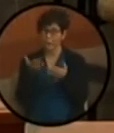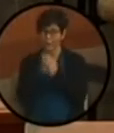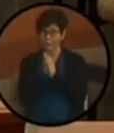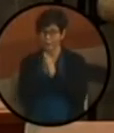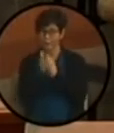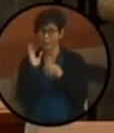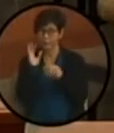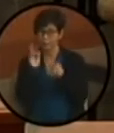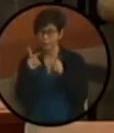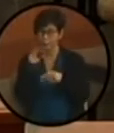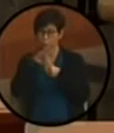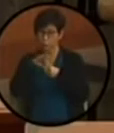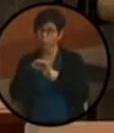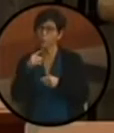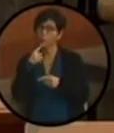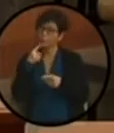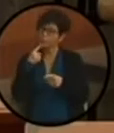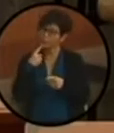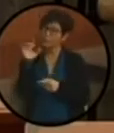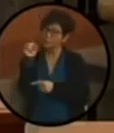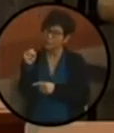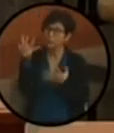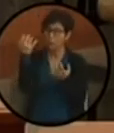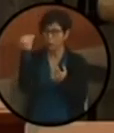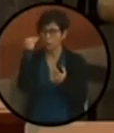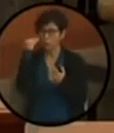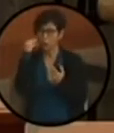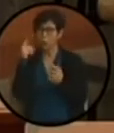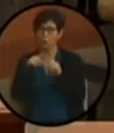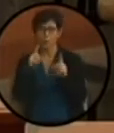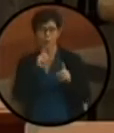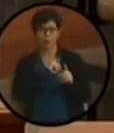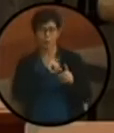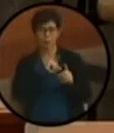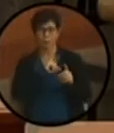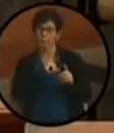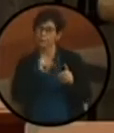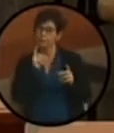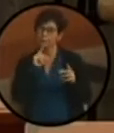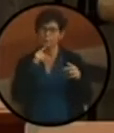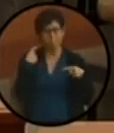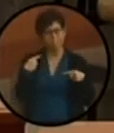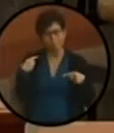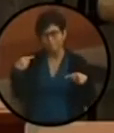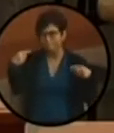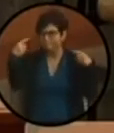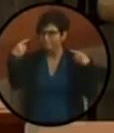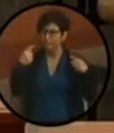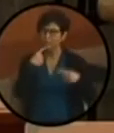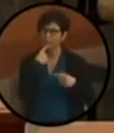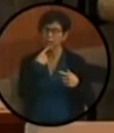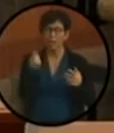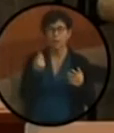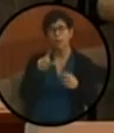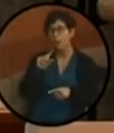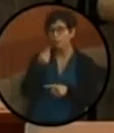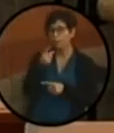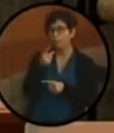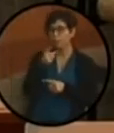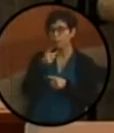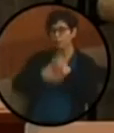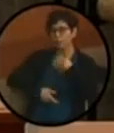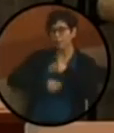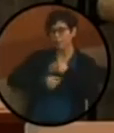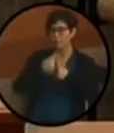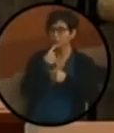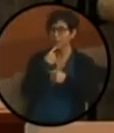to engage with us on the issue and actively quashed public debate that, by all rights, should have been protected by the First Amendment. We can have a debate